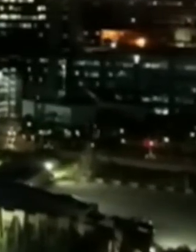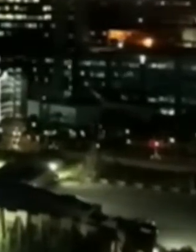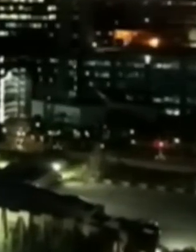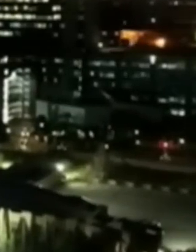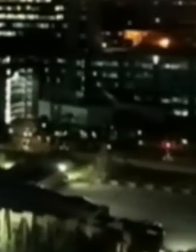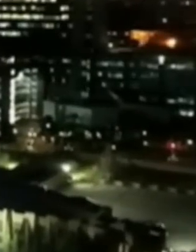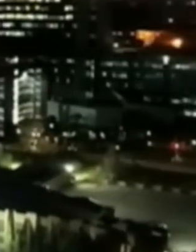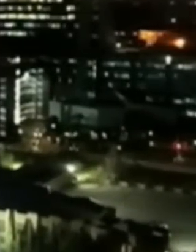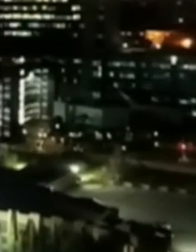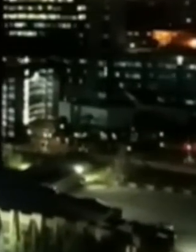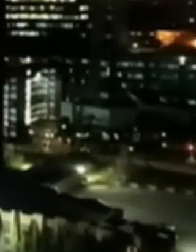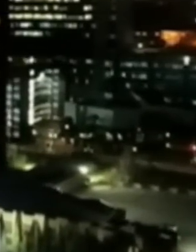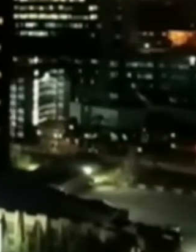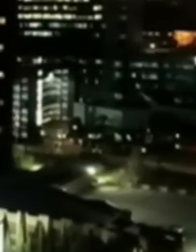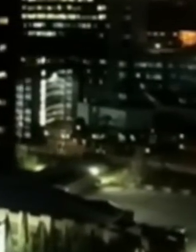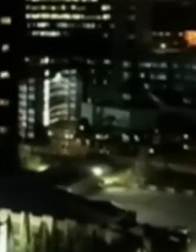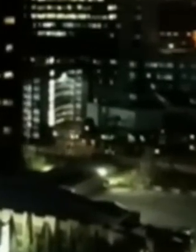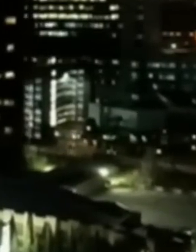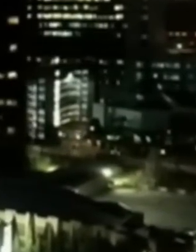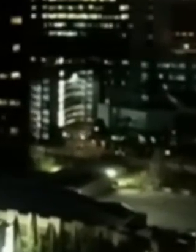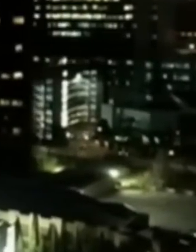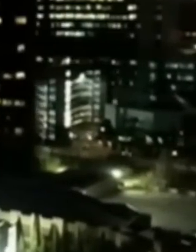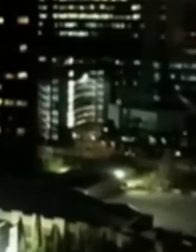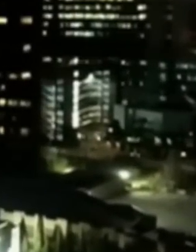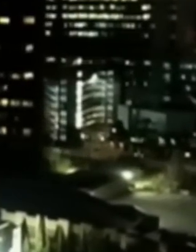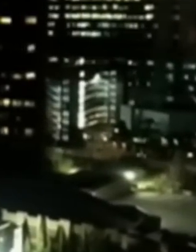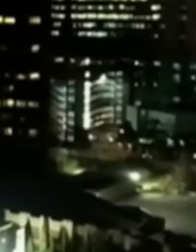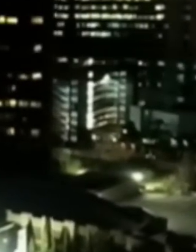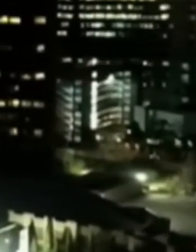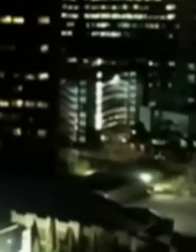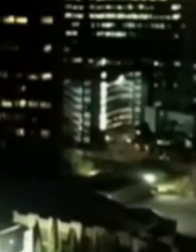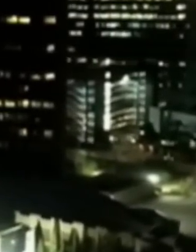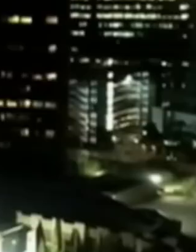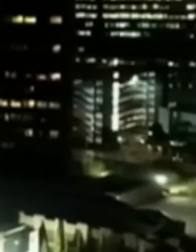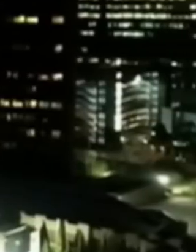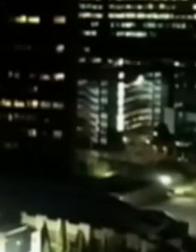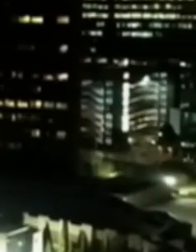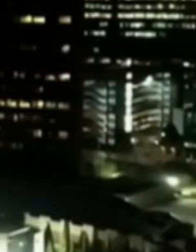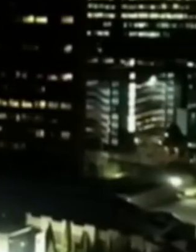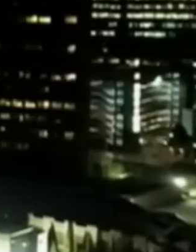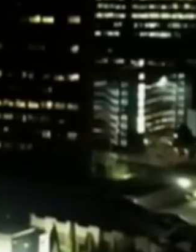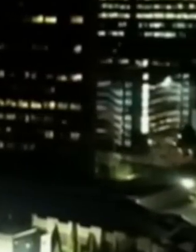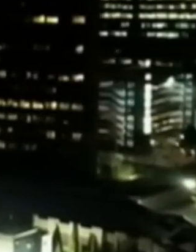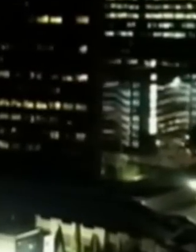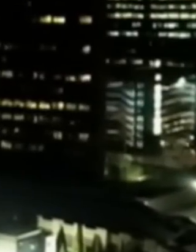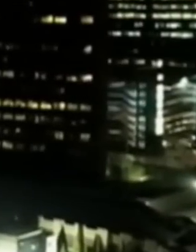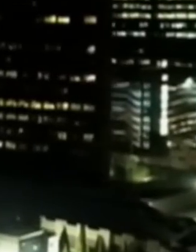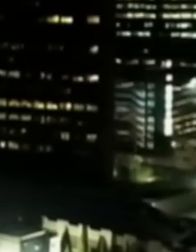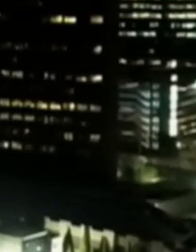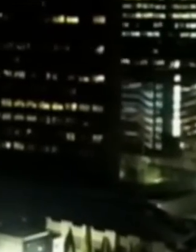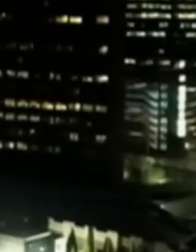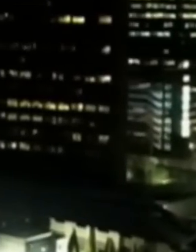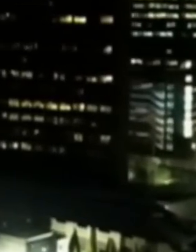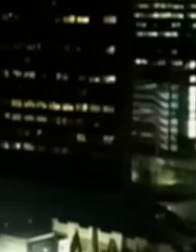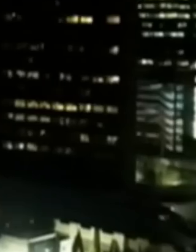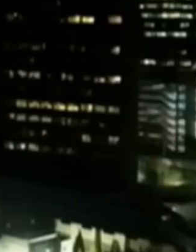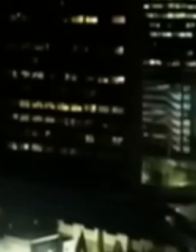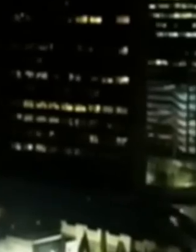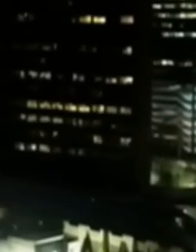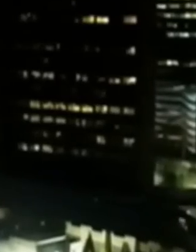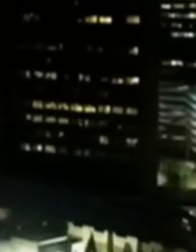ka otloloha re le Studio 10 Auckland Park Johannesburg moifo wa ditaba tsa Sesotho boetse o ntse o tlala seatla le phirimaneng ena ditlo tsa tsona